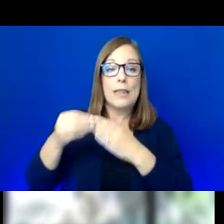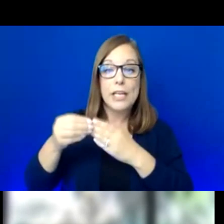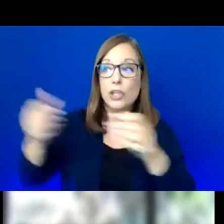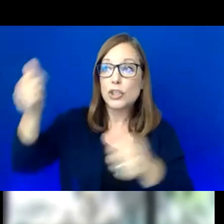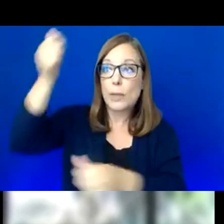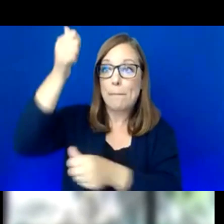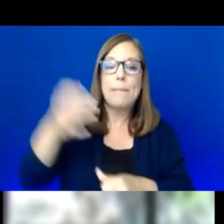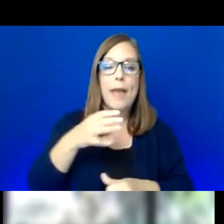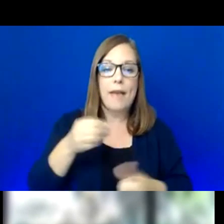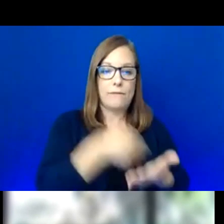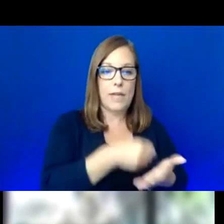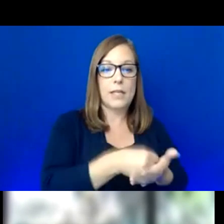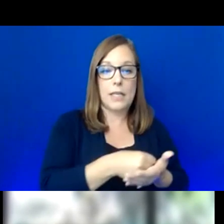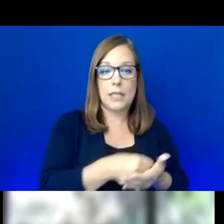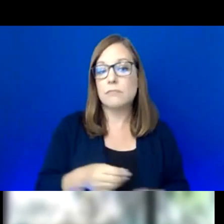as well.